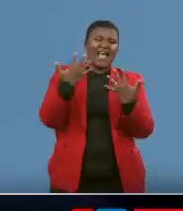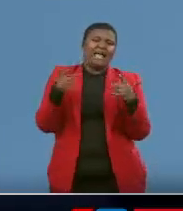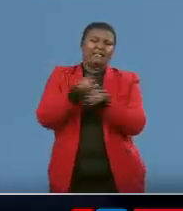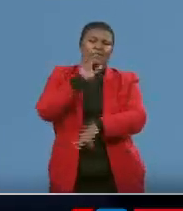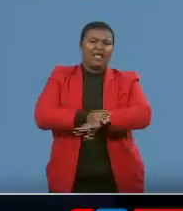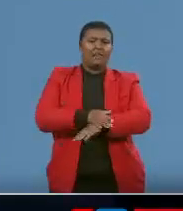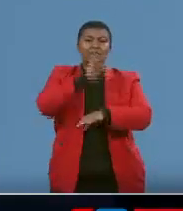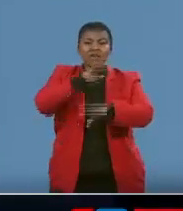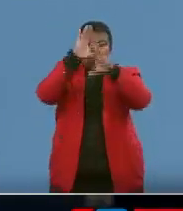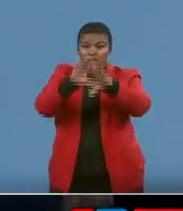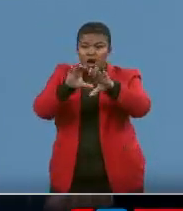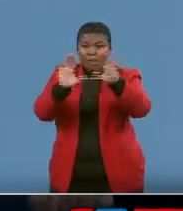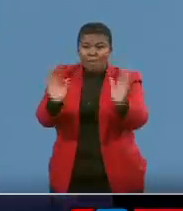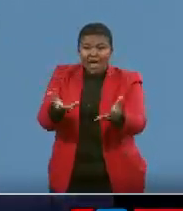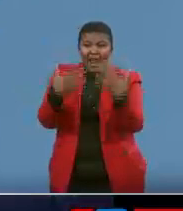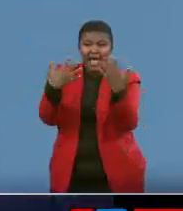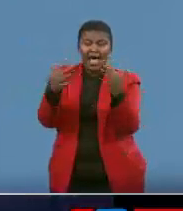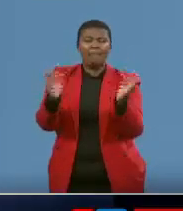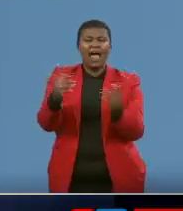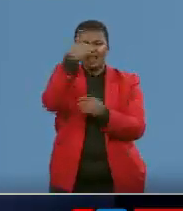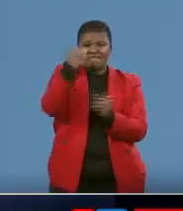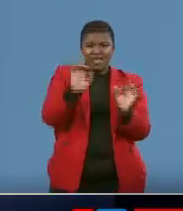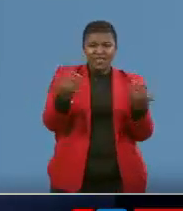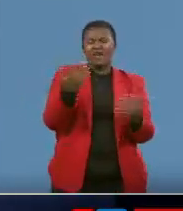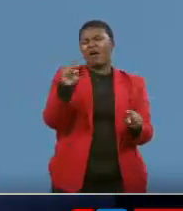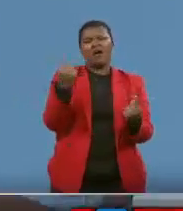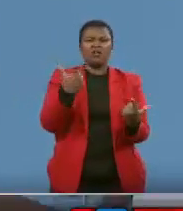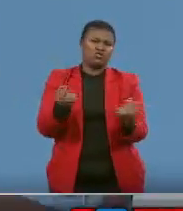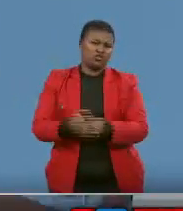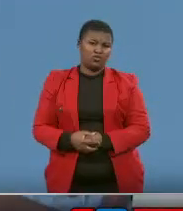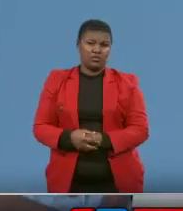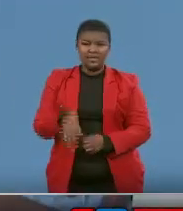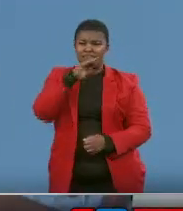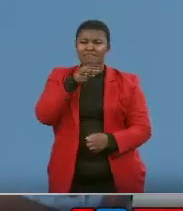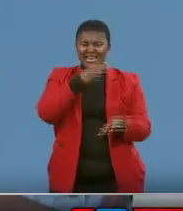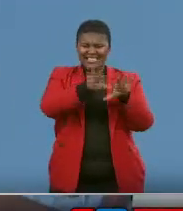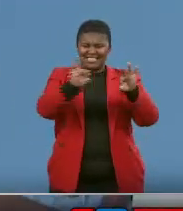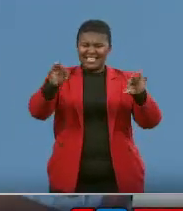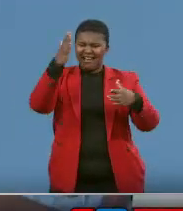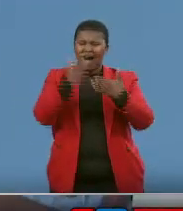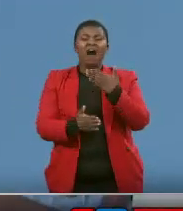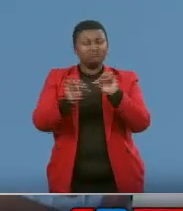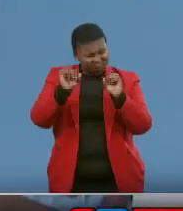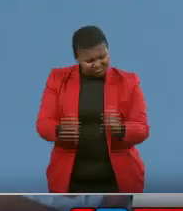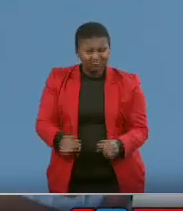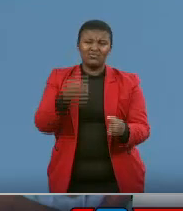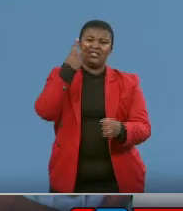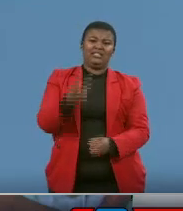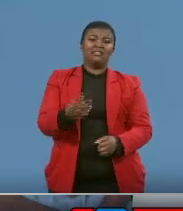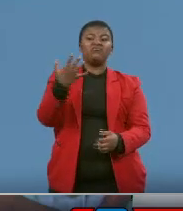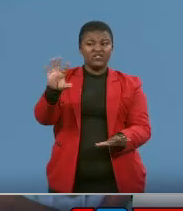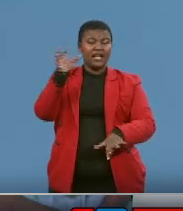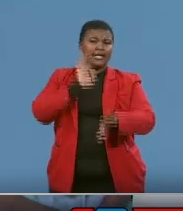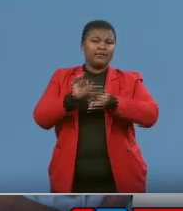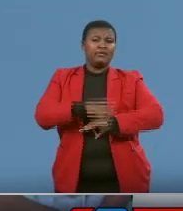only do a shot on the hands only without the face. Yeah, because it's like you're not finishing the sentence. Exactly. I think is another way you described it as well.